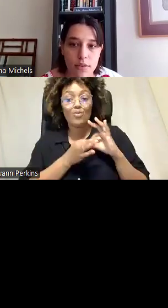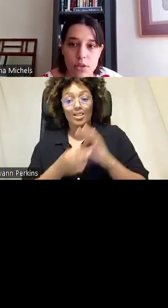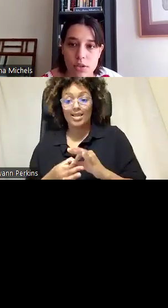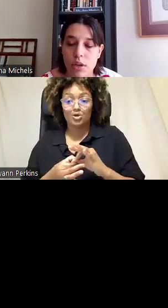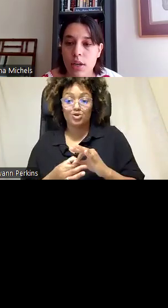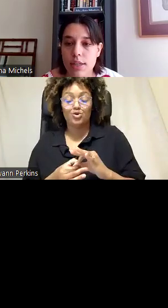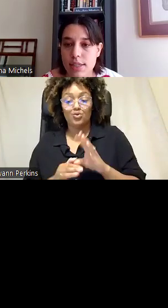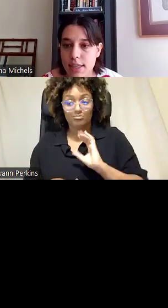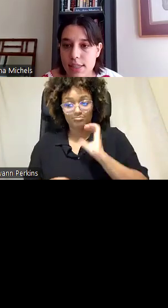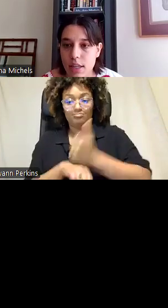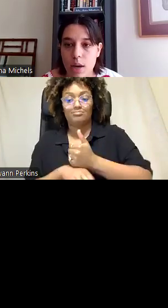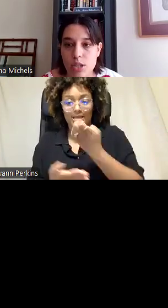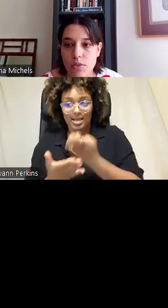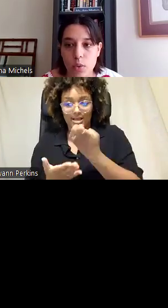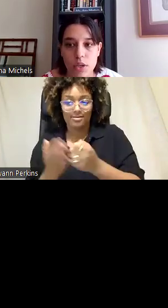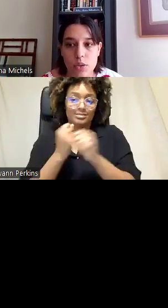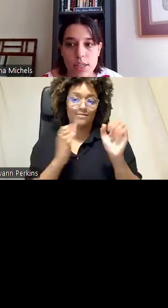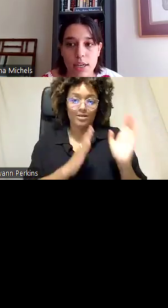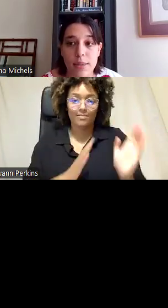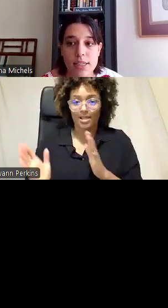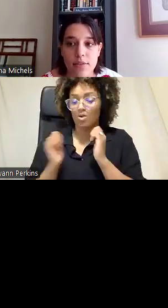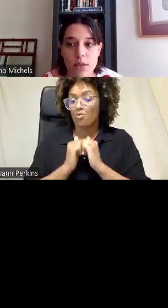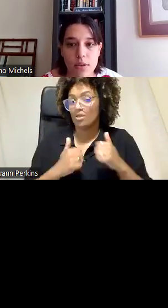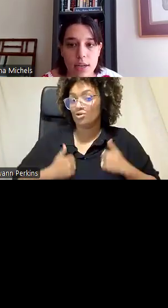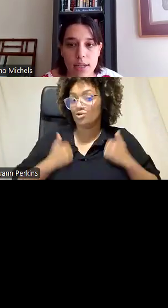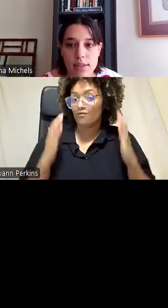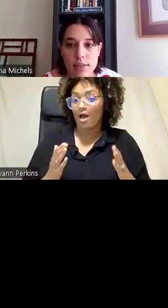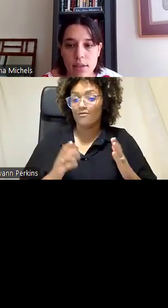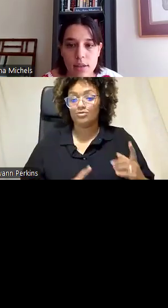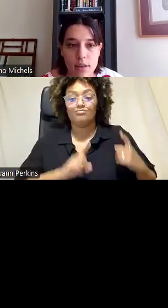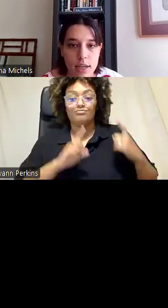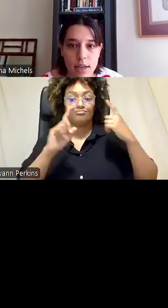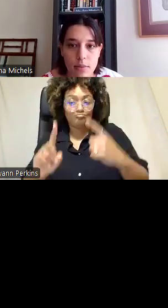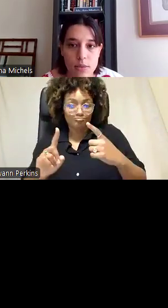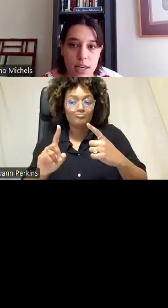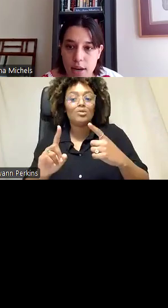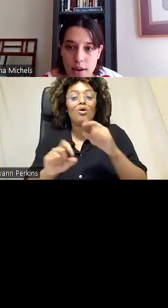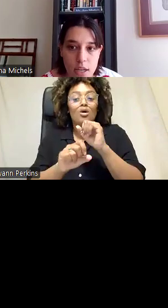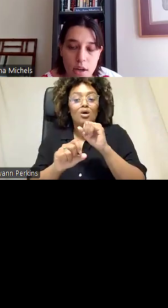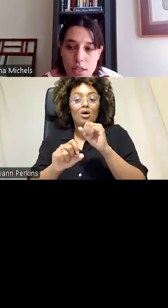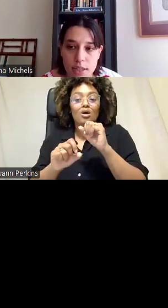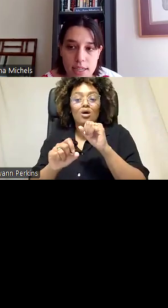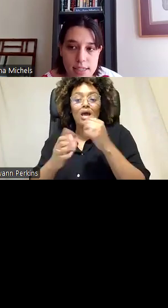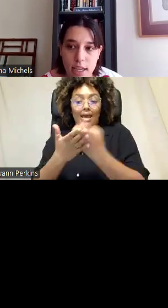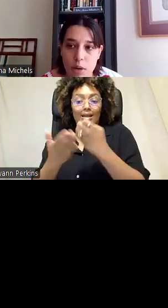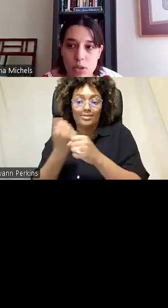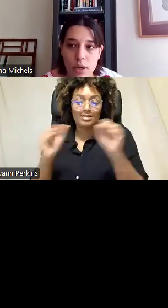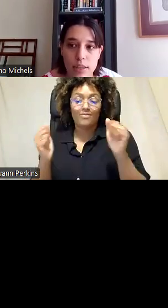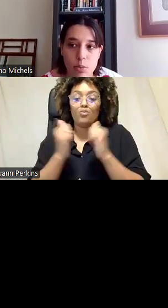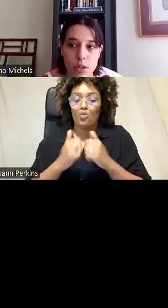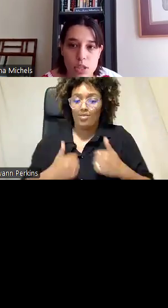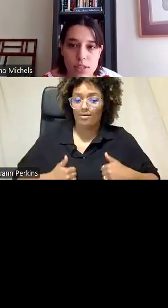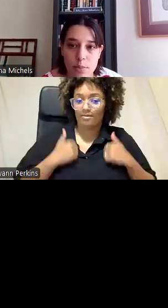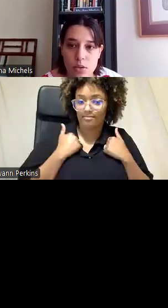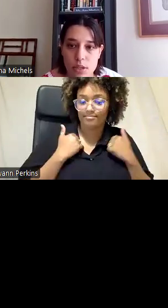with survivors or discussing the options for working towards economic safety with clients? Does anyone have any thoughts or ideas that came up